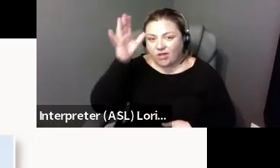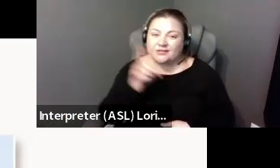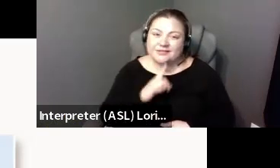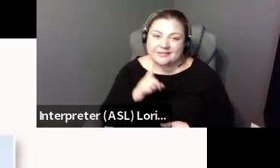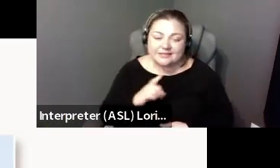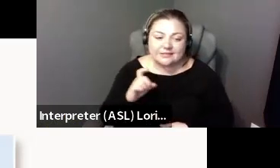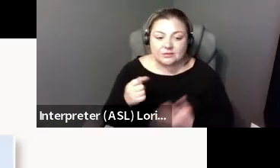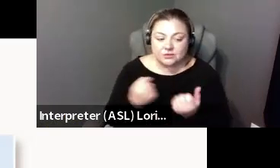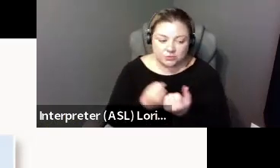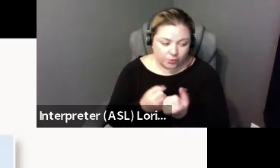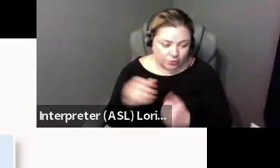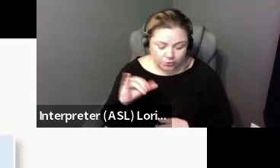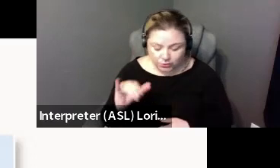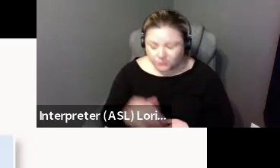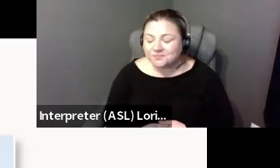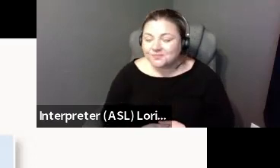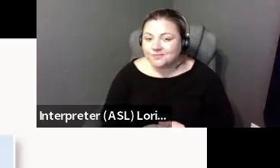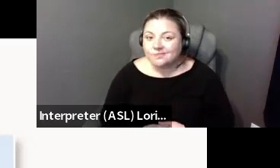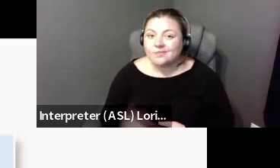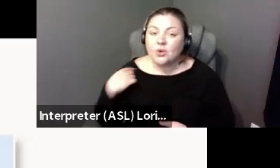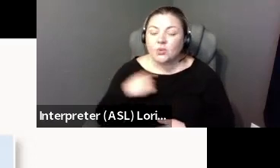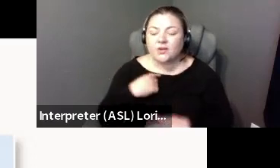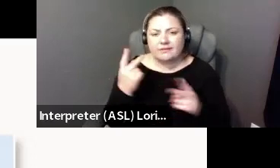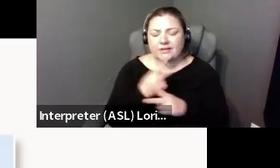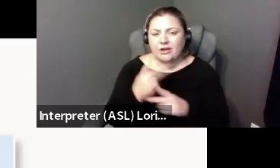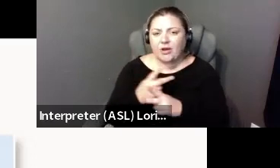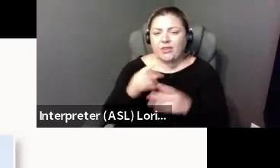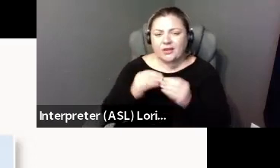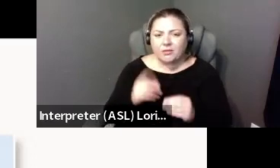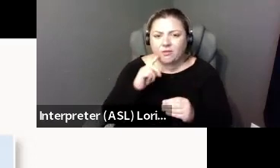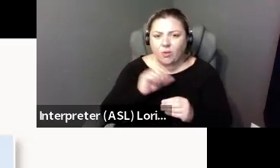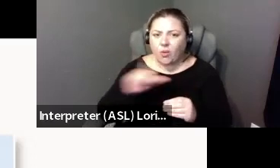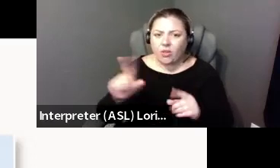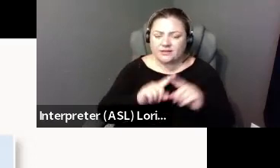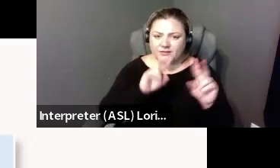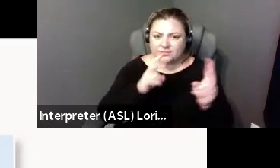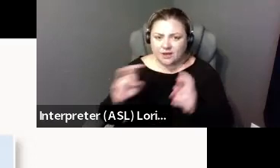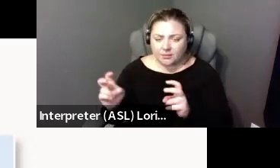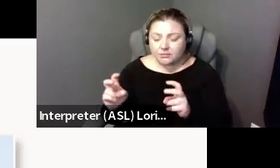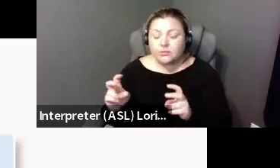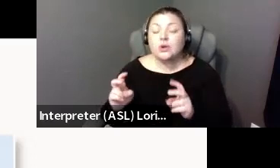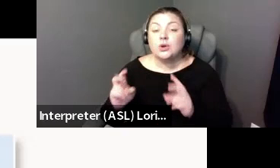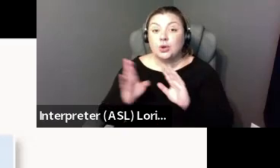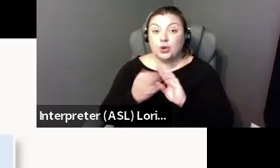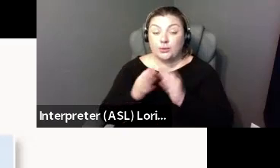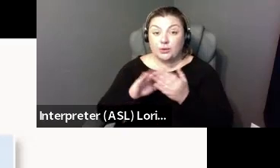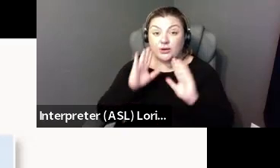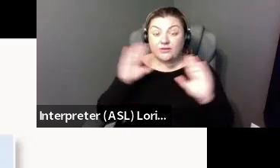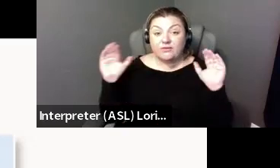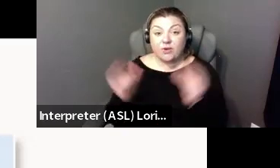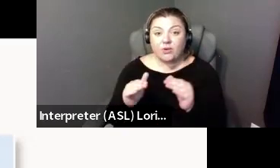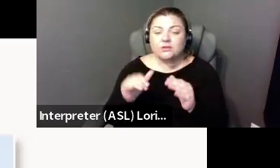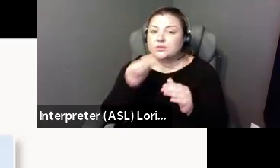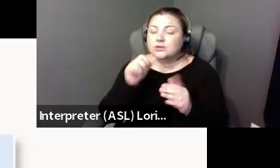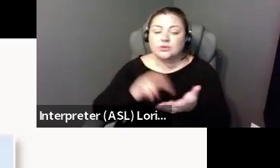with finding data for all of these different topics. Community-driven data doesn't just mean having community members involved